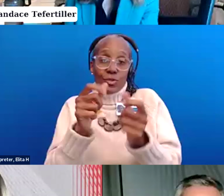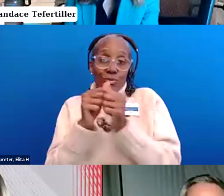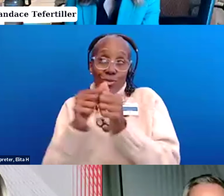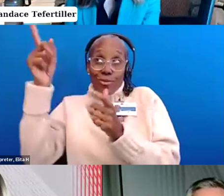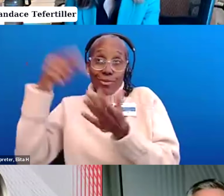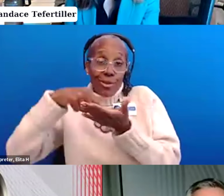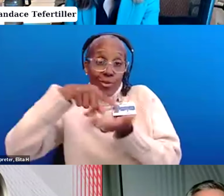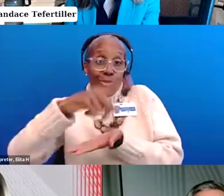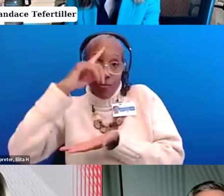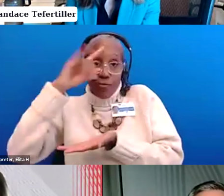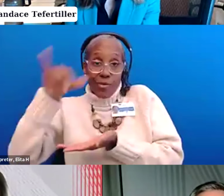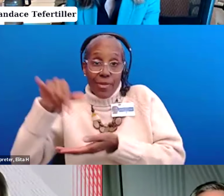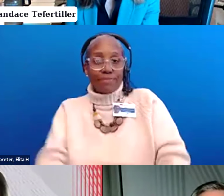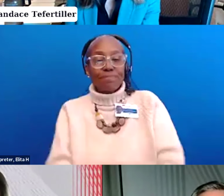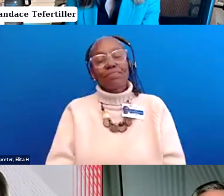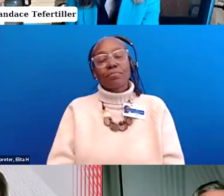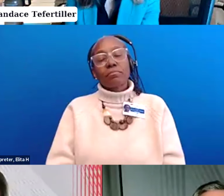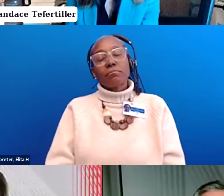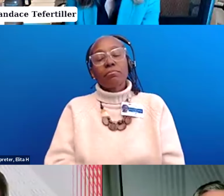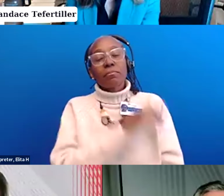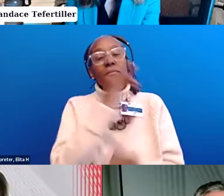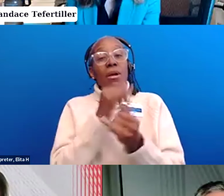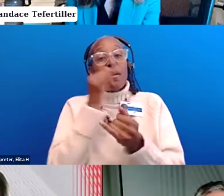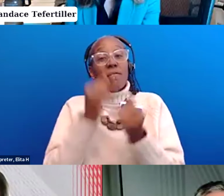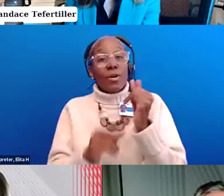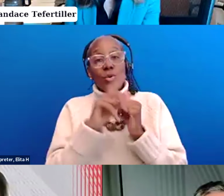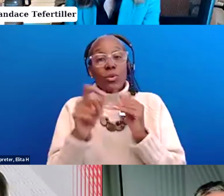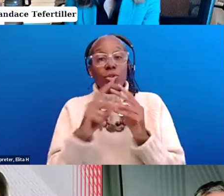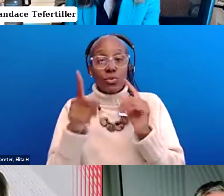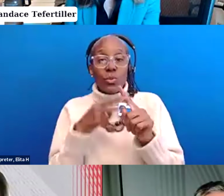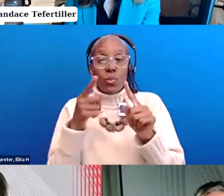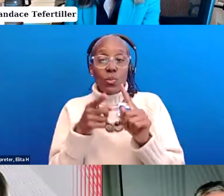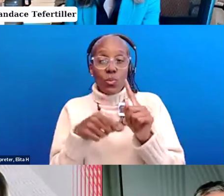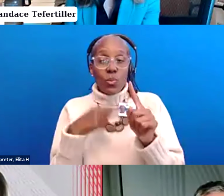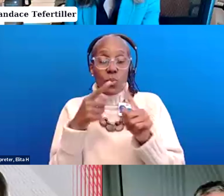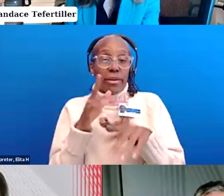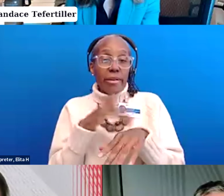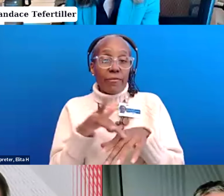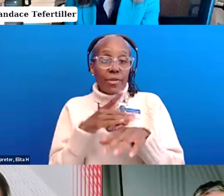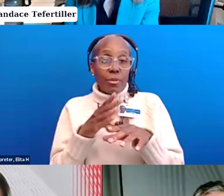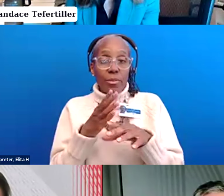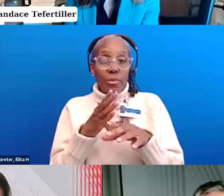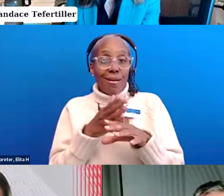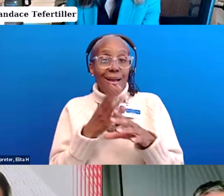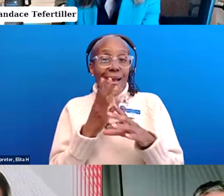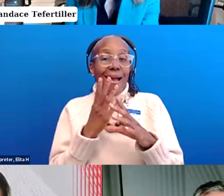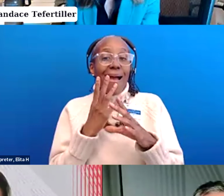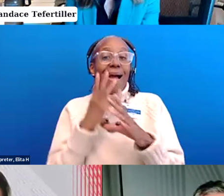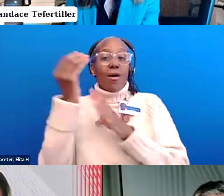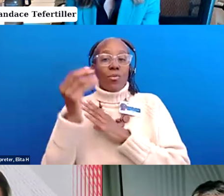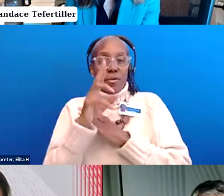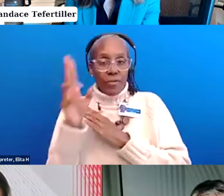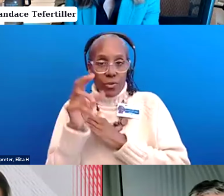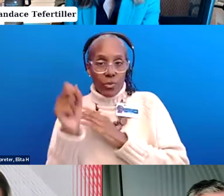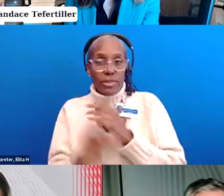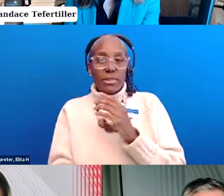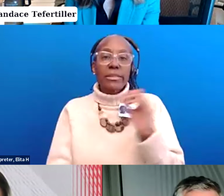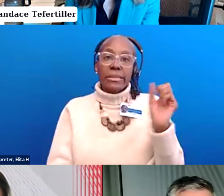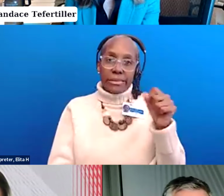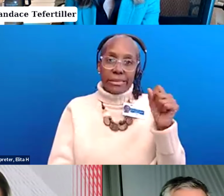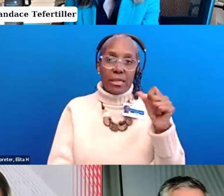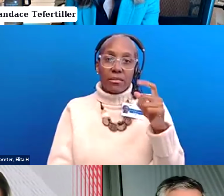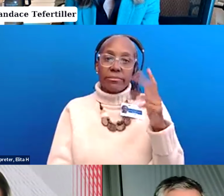Absolutely. Thanks, Dave. A final question. When is this going to be available beyond the United States? Yeah.